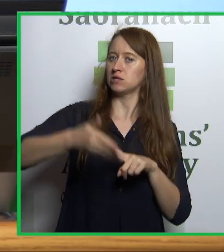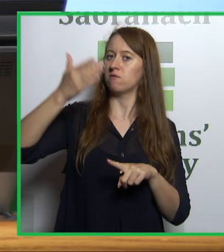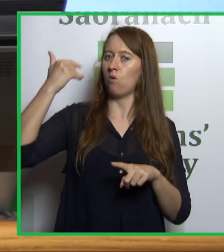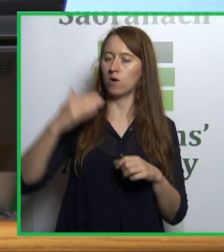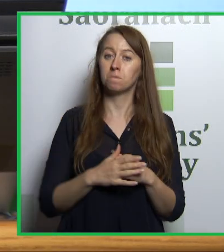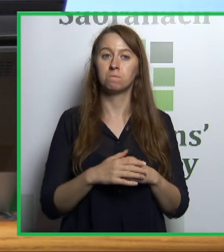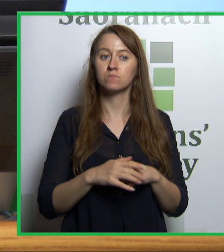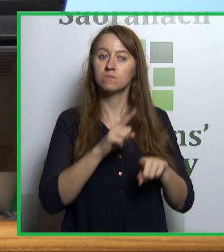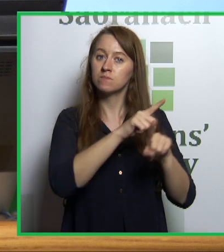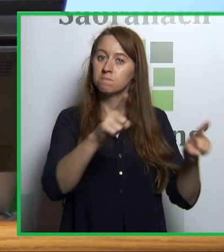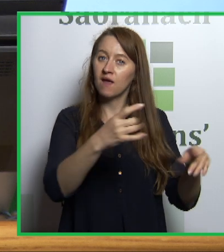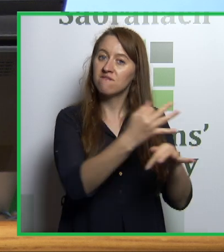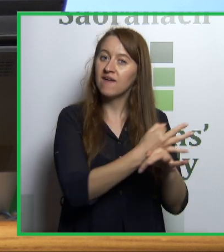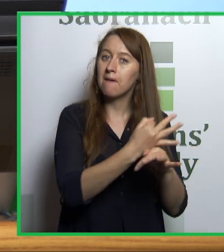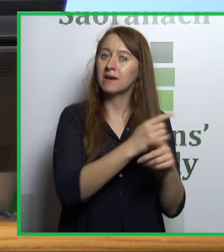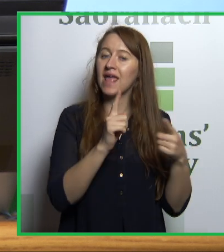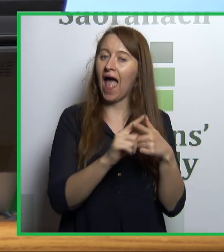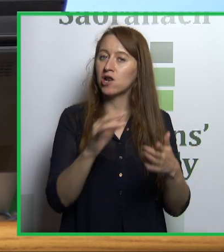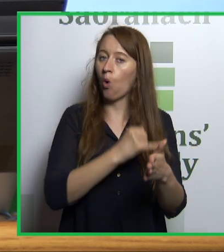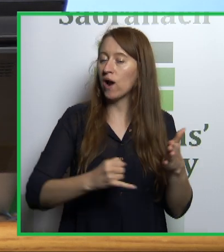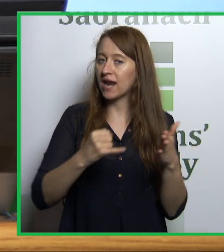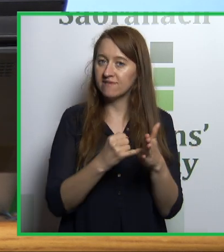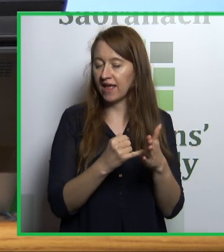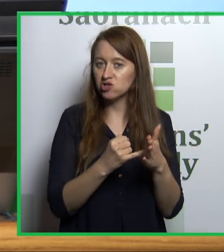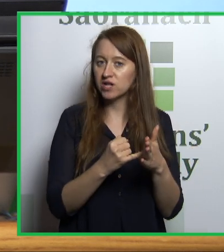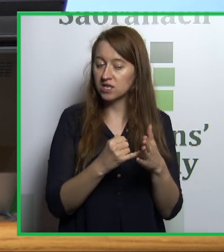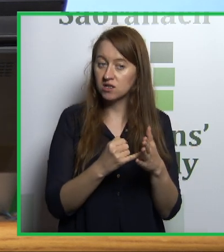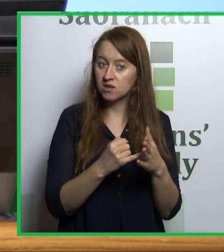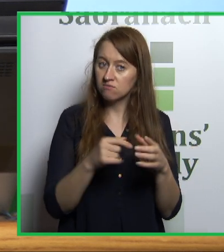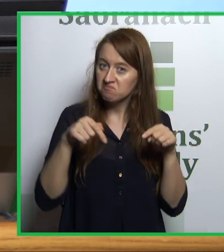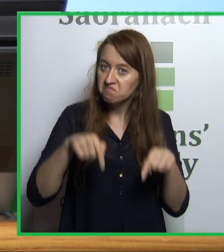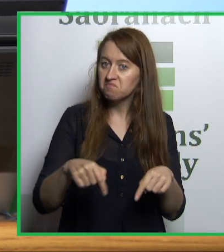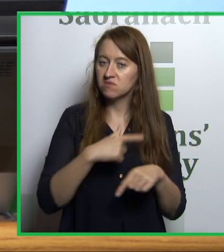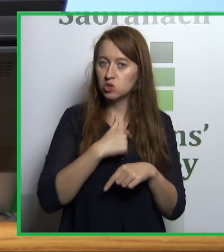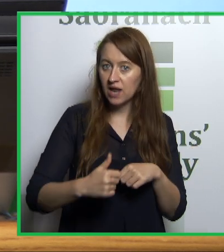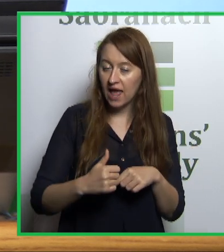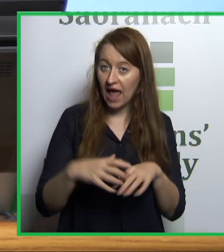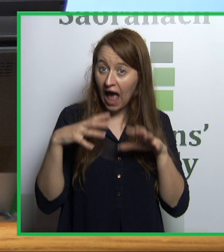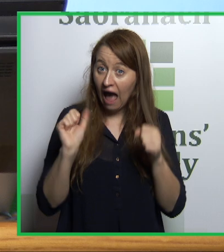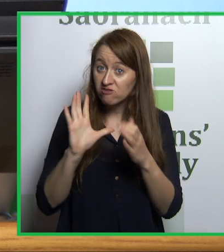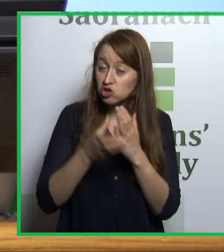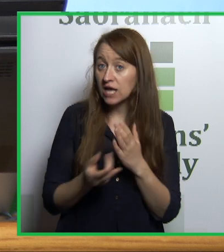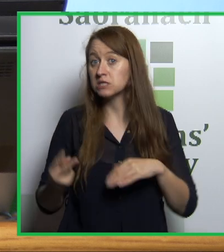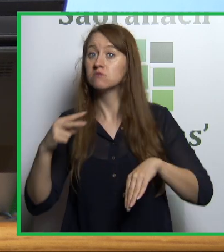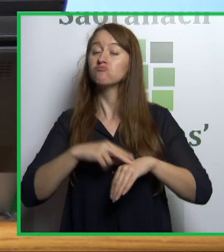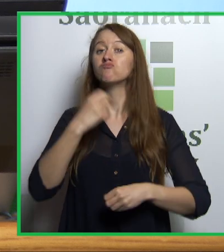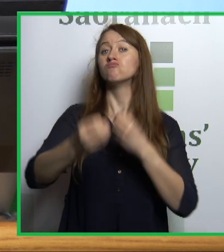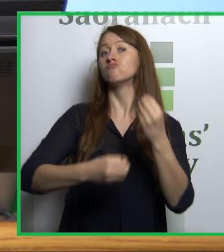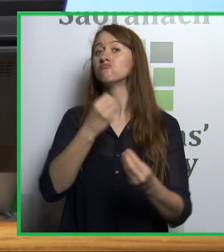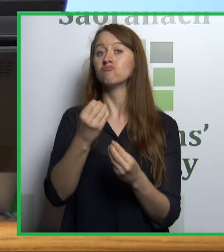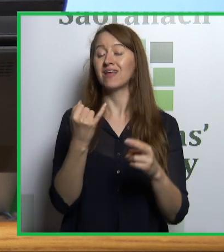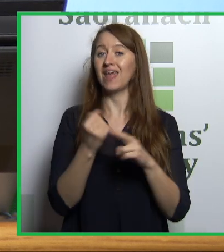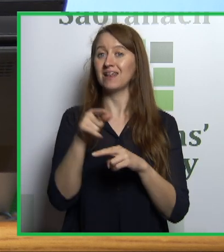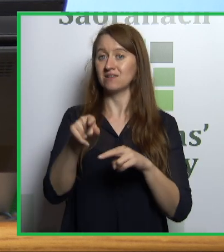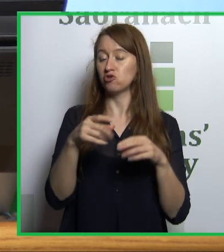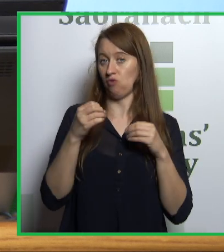here today would have had the opportunity to talk within their family setting, within their community setting, or within the services setting. But it's been